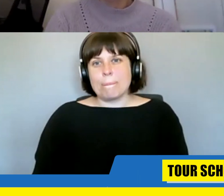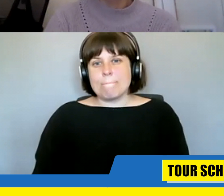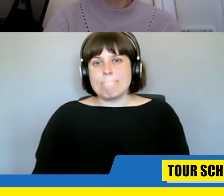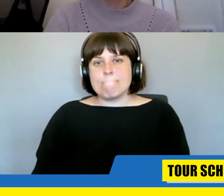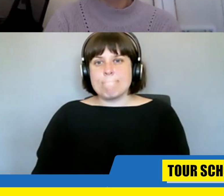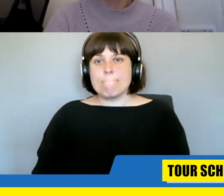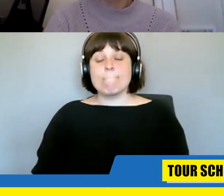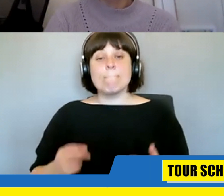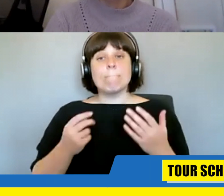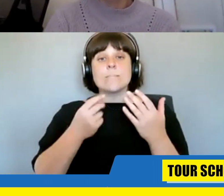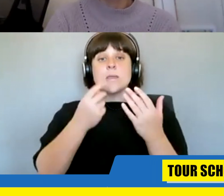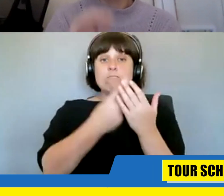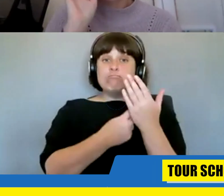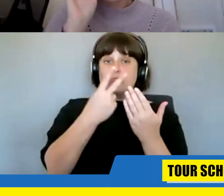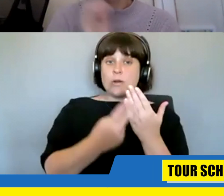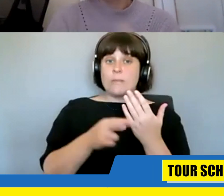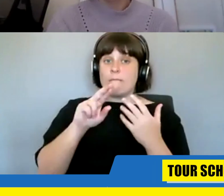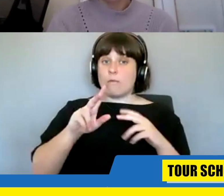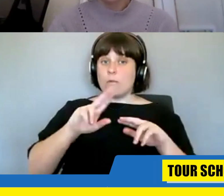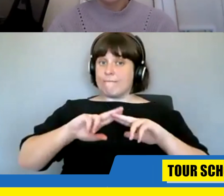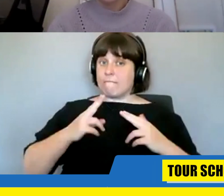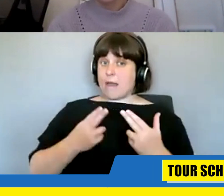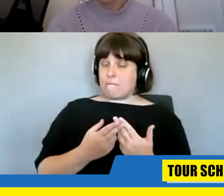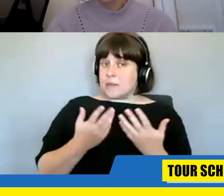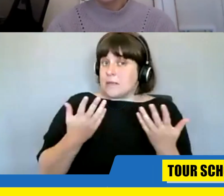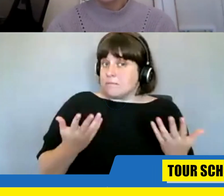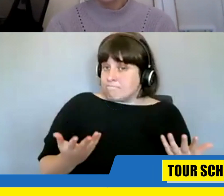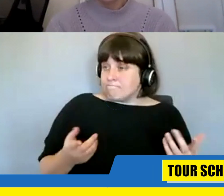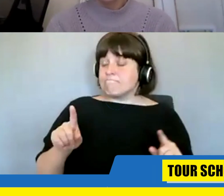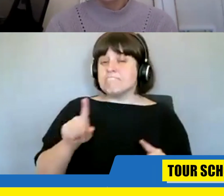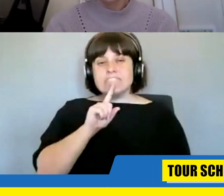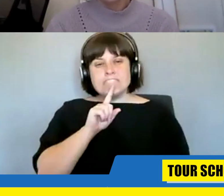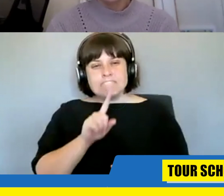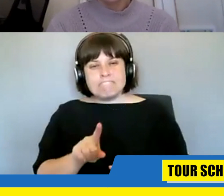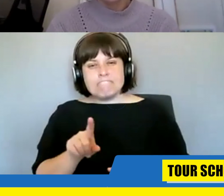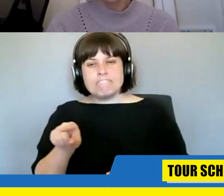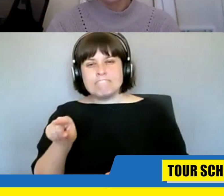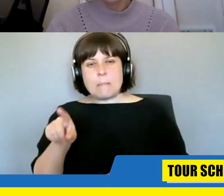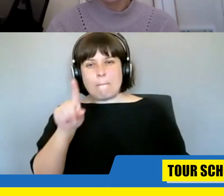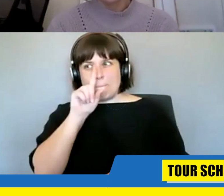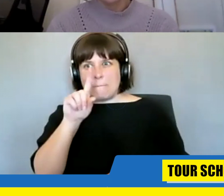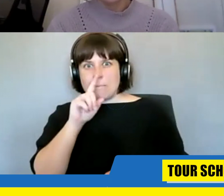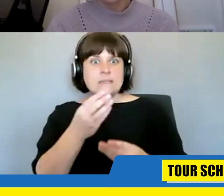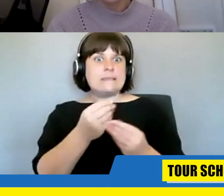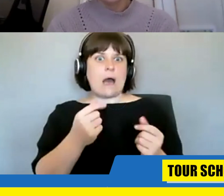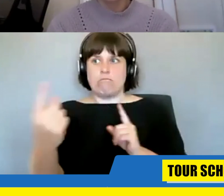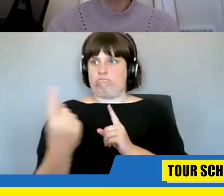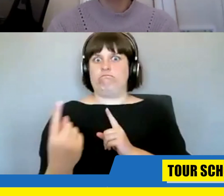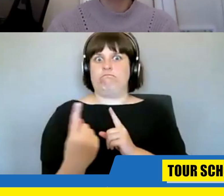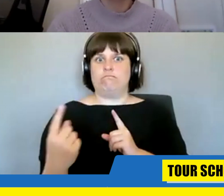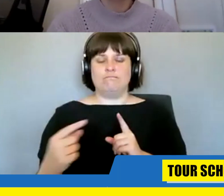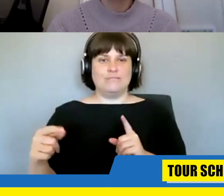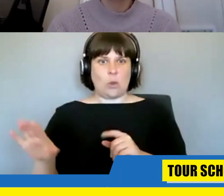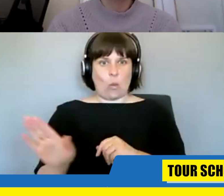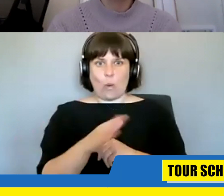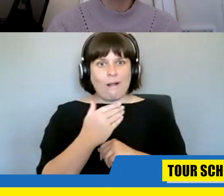And programming for families. I mean, have you, you said some people do seem to come to everything. What sort